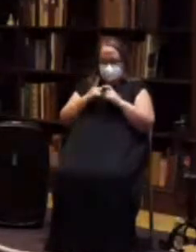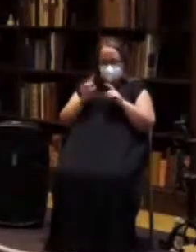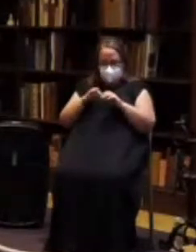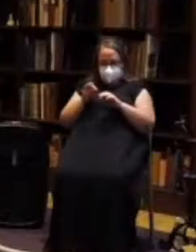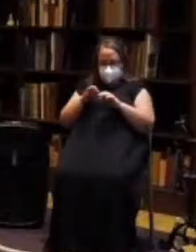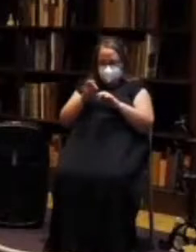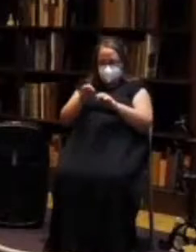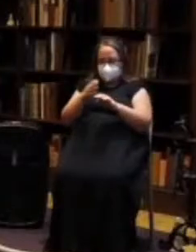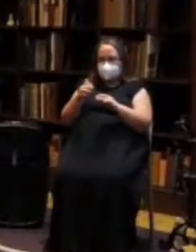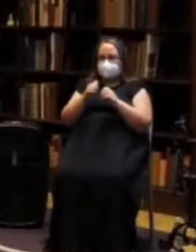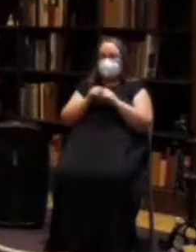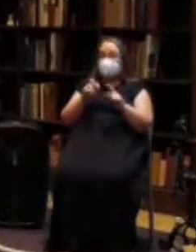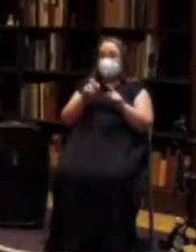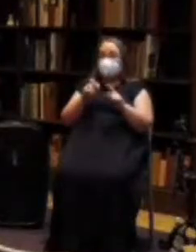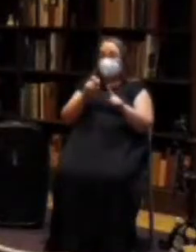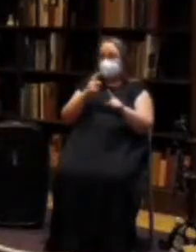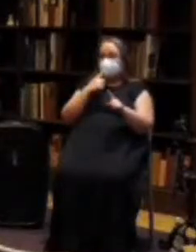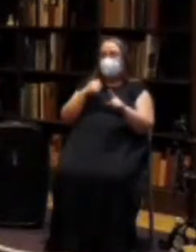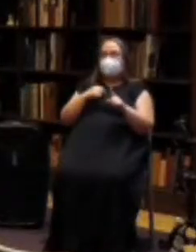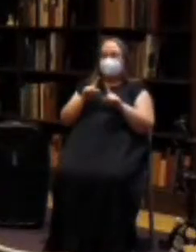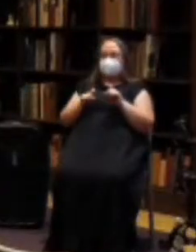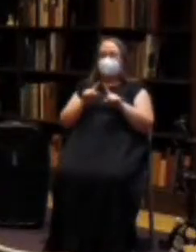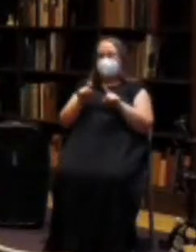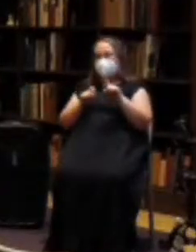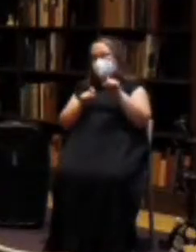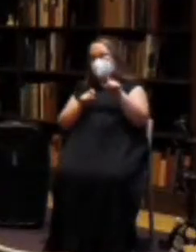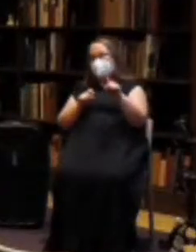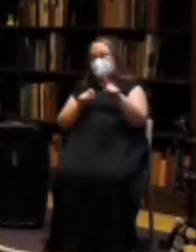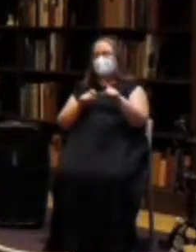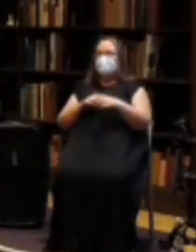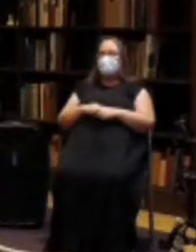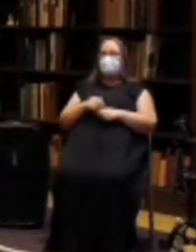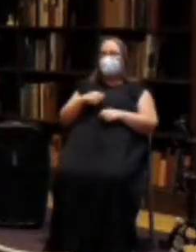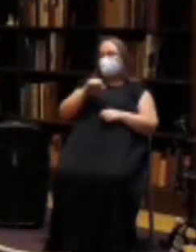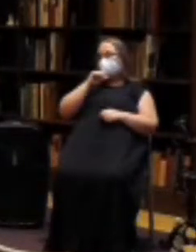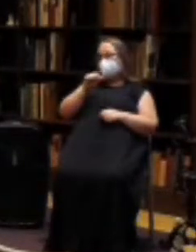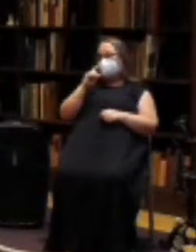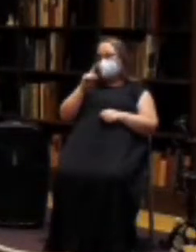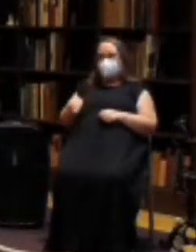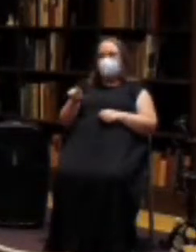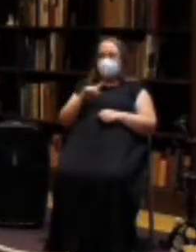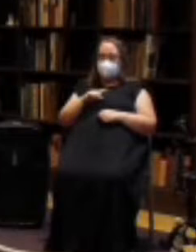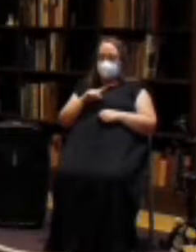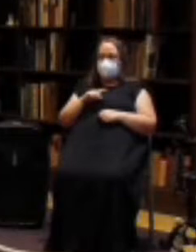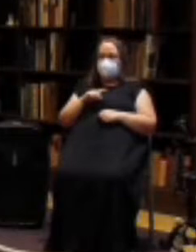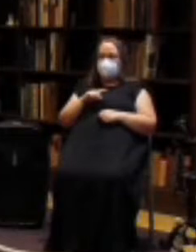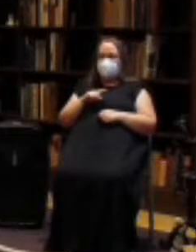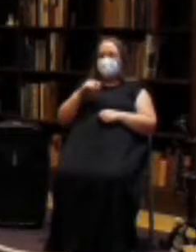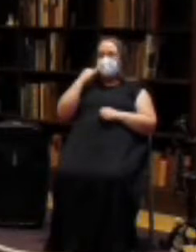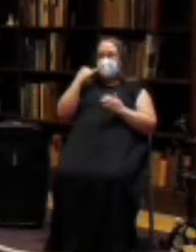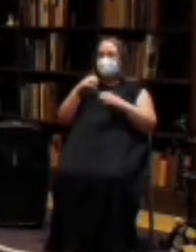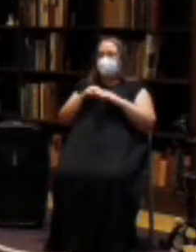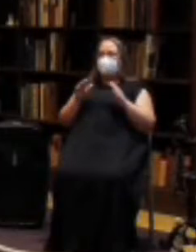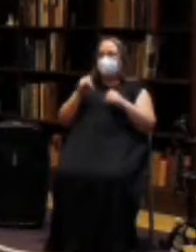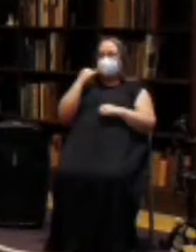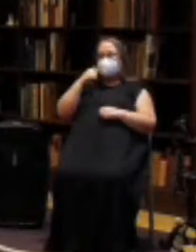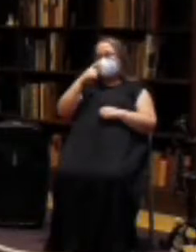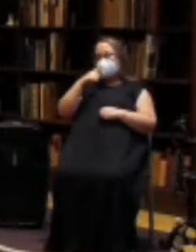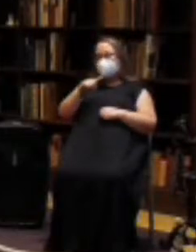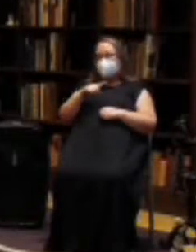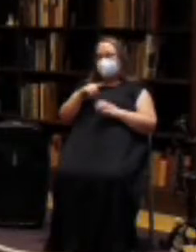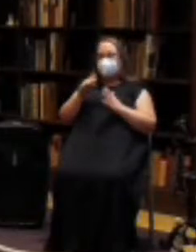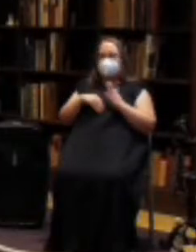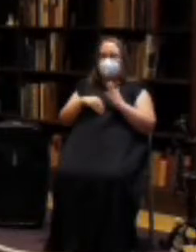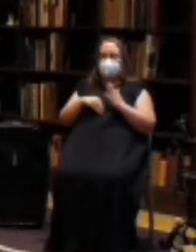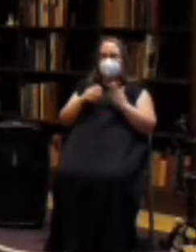is why, as Cleve mentioned, I have this survey, which I would love if you're here in the room, if you could fill it out